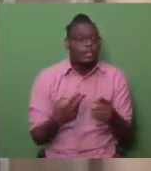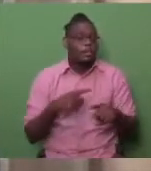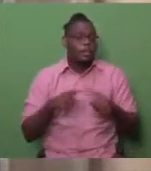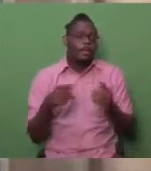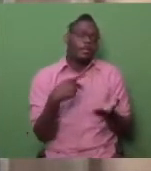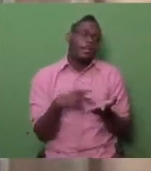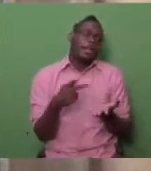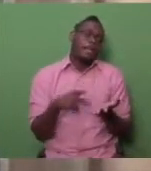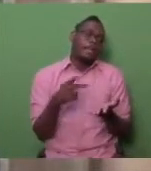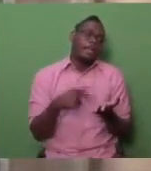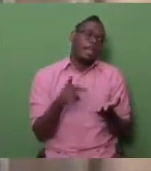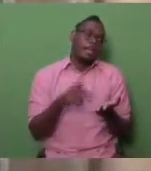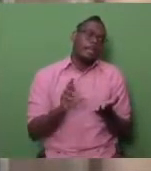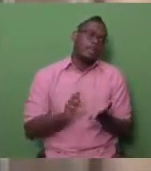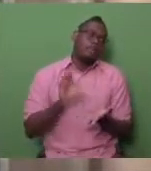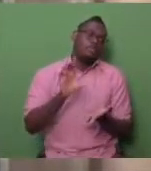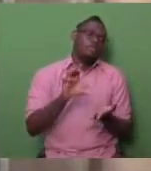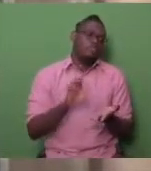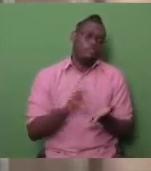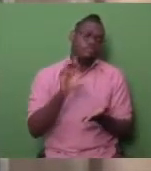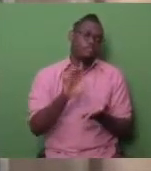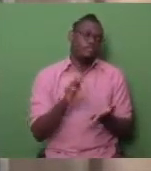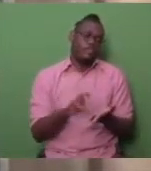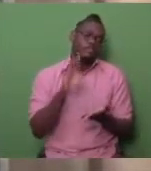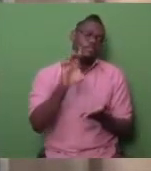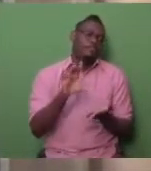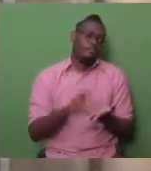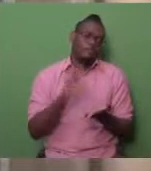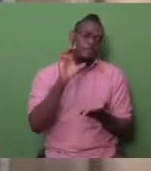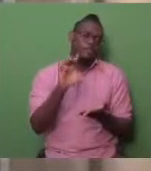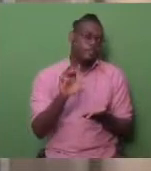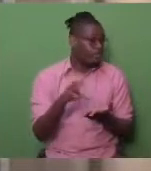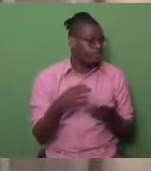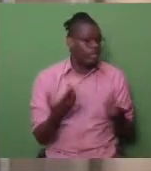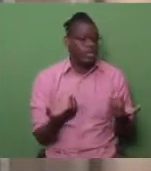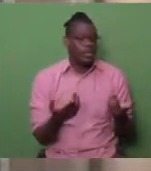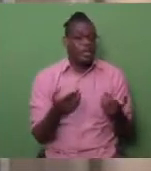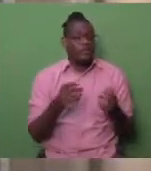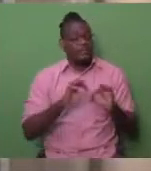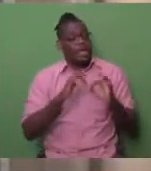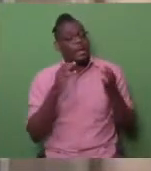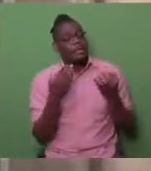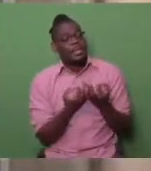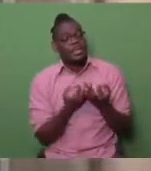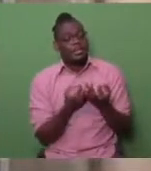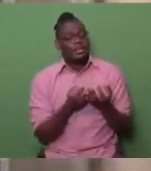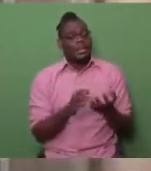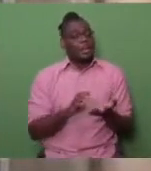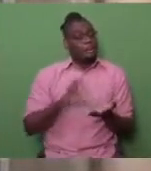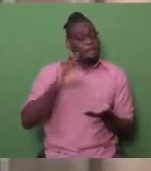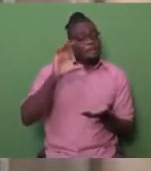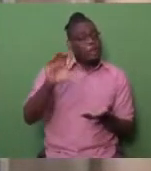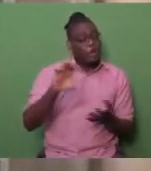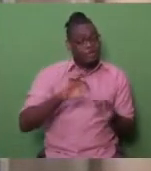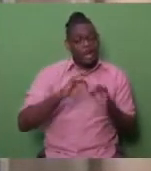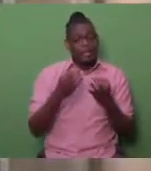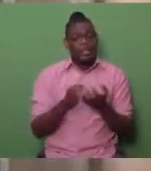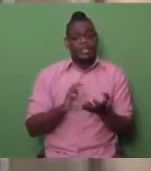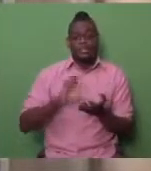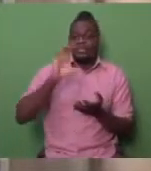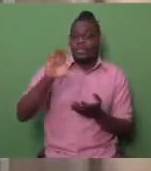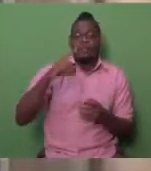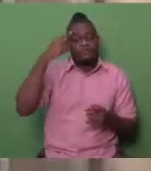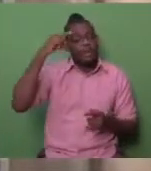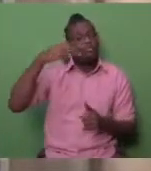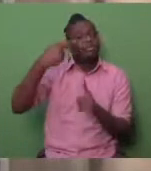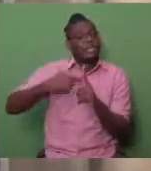believe that this is happening, and they have no problem with that. I don't know if they generally believe this is not a serious conflict of interest, they do